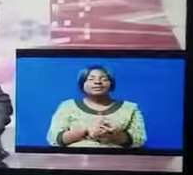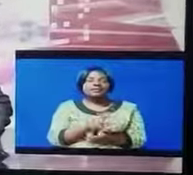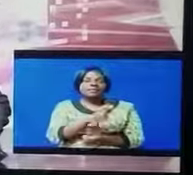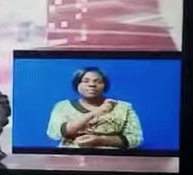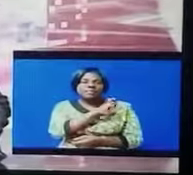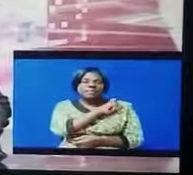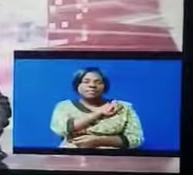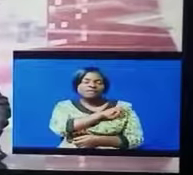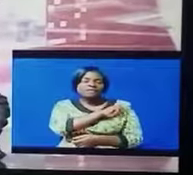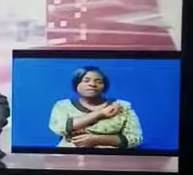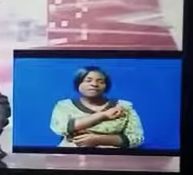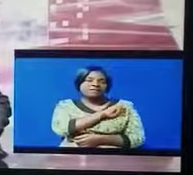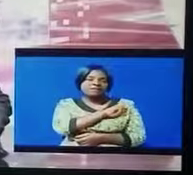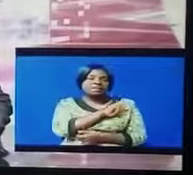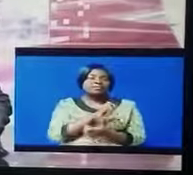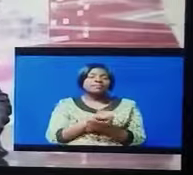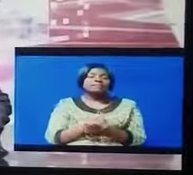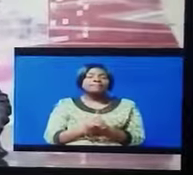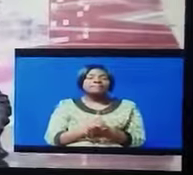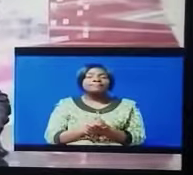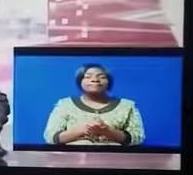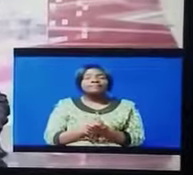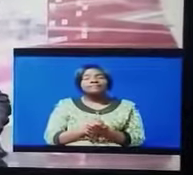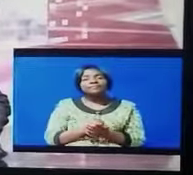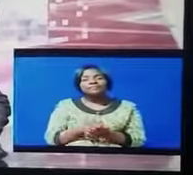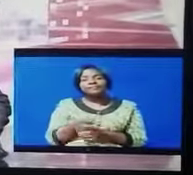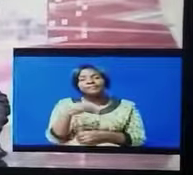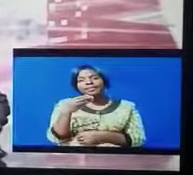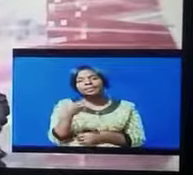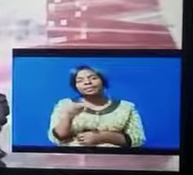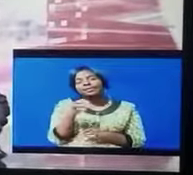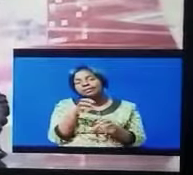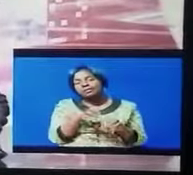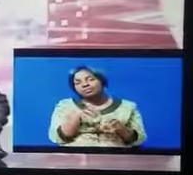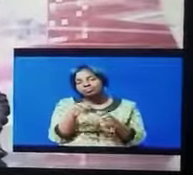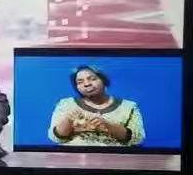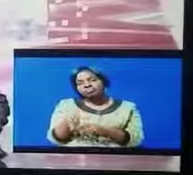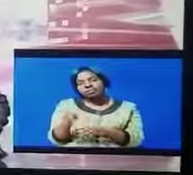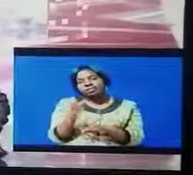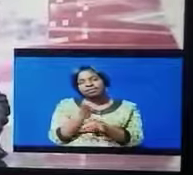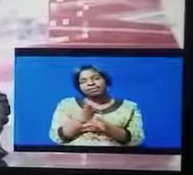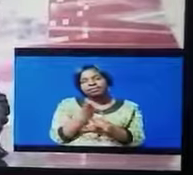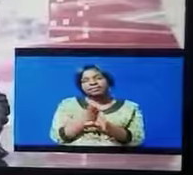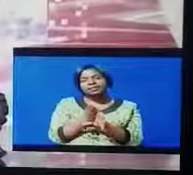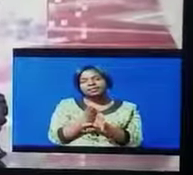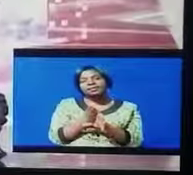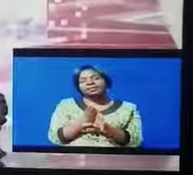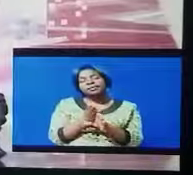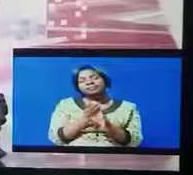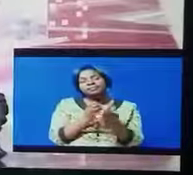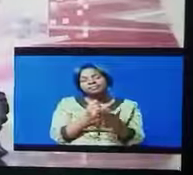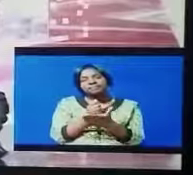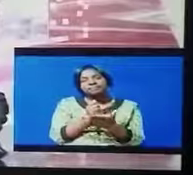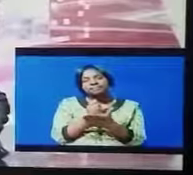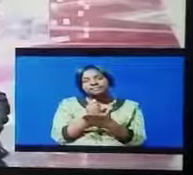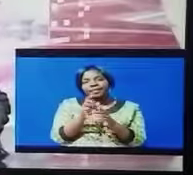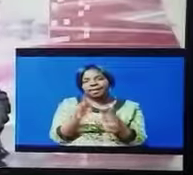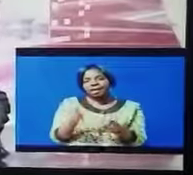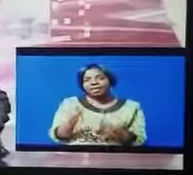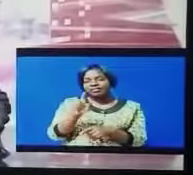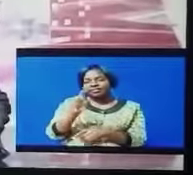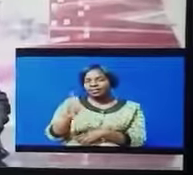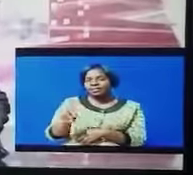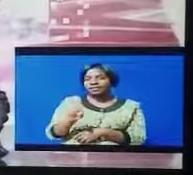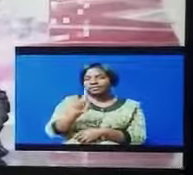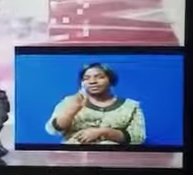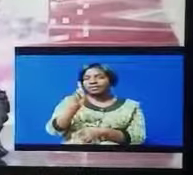country. The camp aims at providing physical, economic, as well as social rehabilitation of persons with disability so